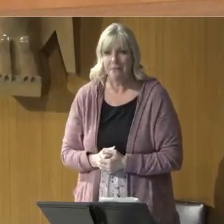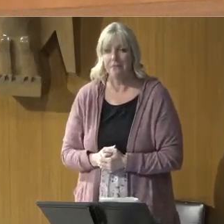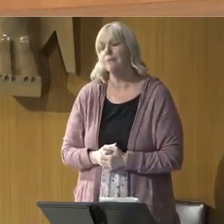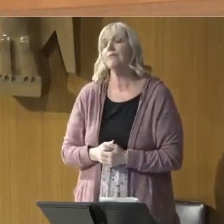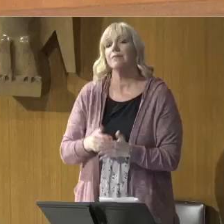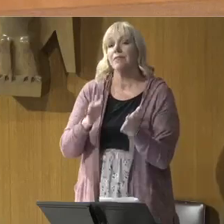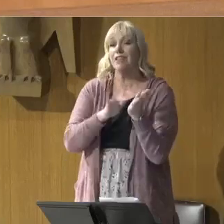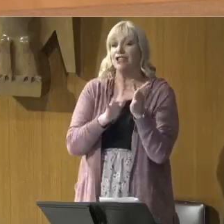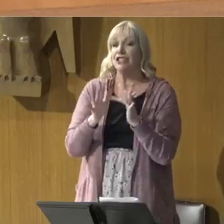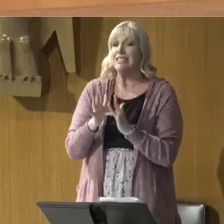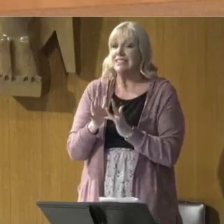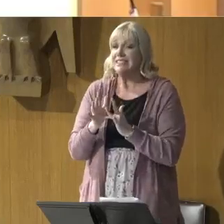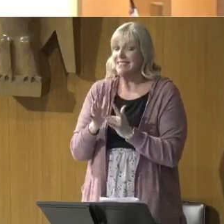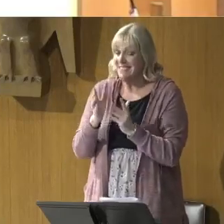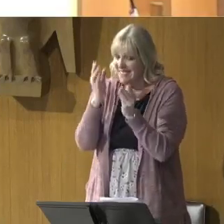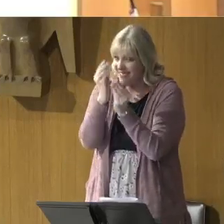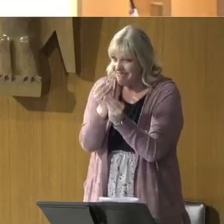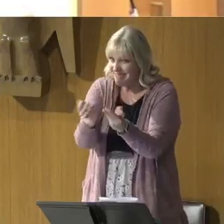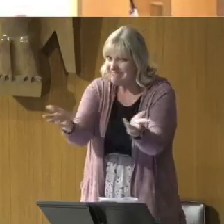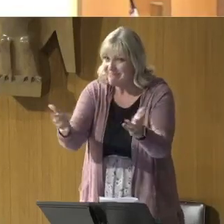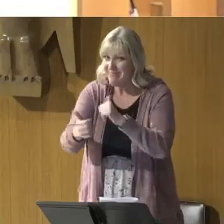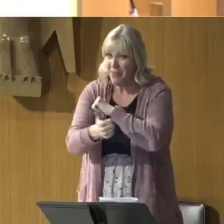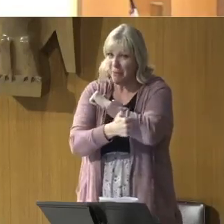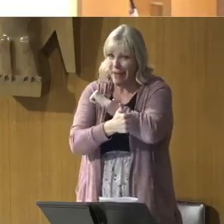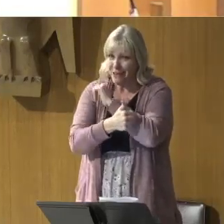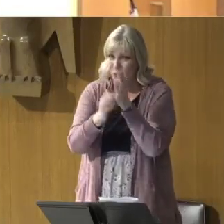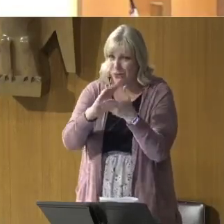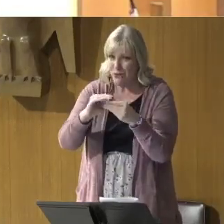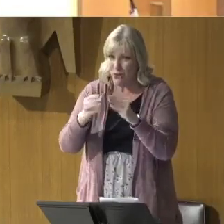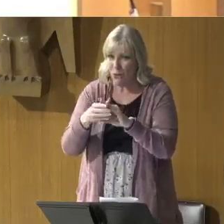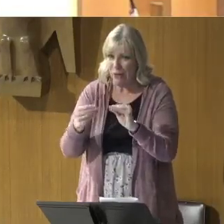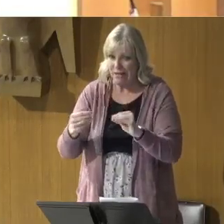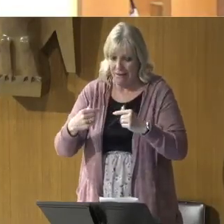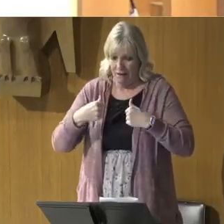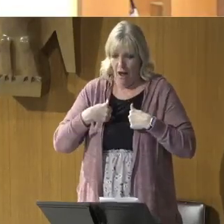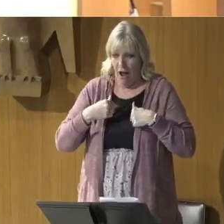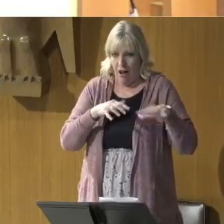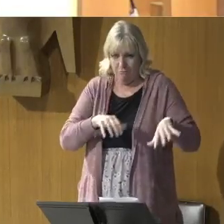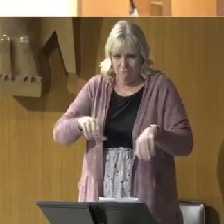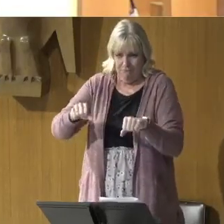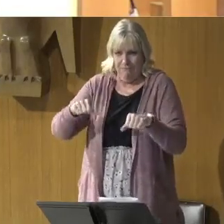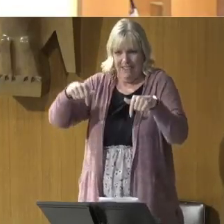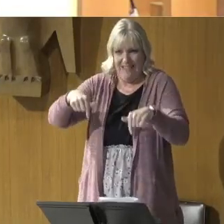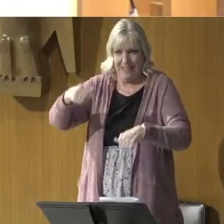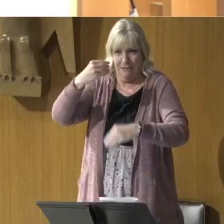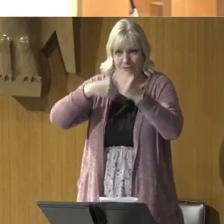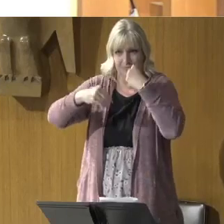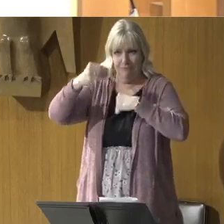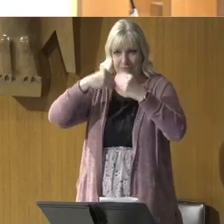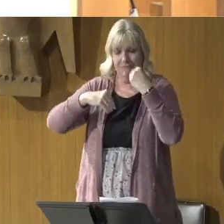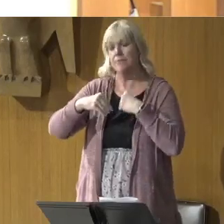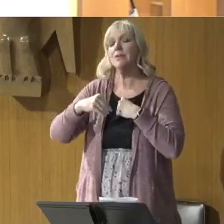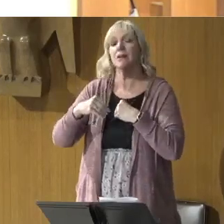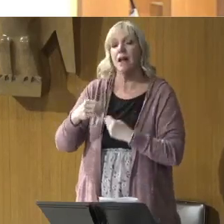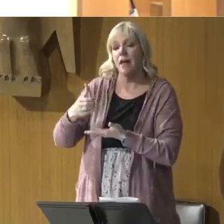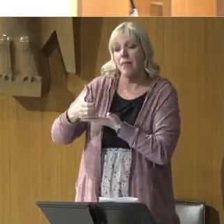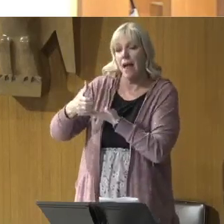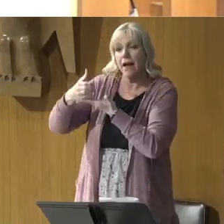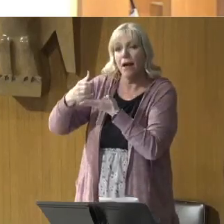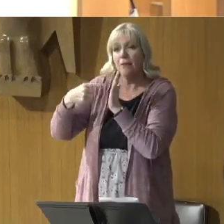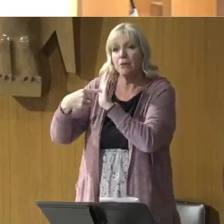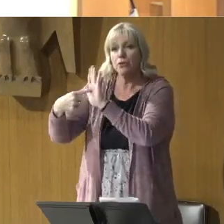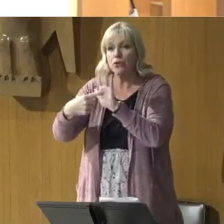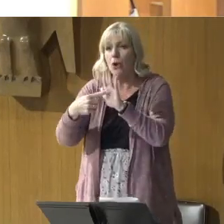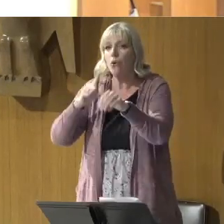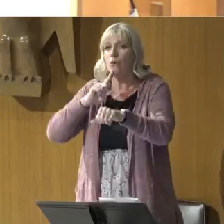bold retelling of the Passover story and His role as the host. The redemption symbolized by the cup is not just a promise of